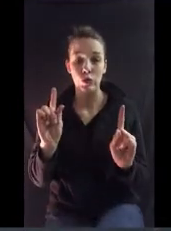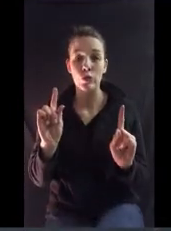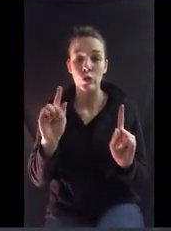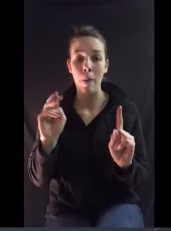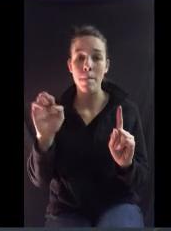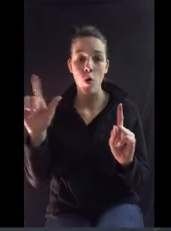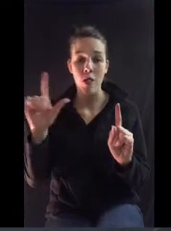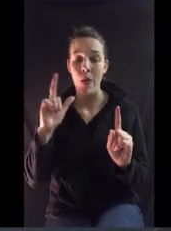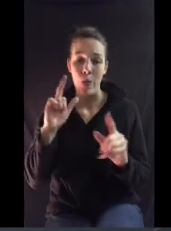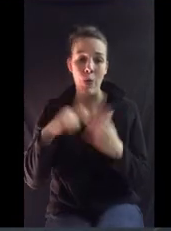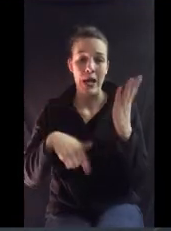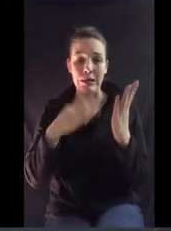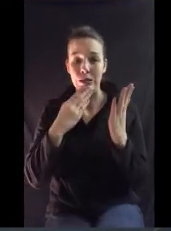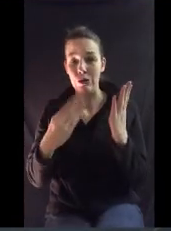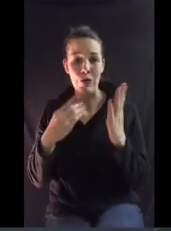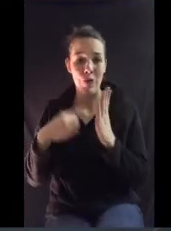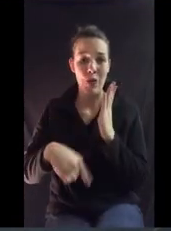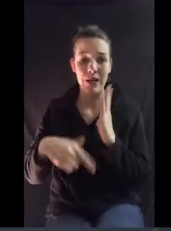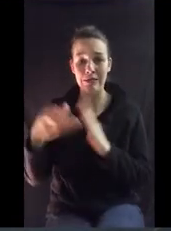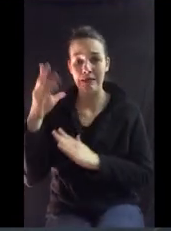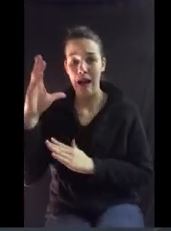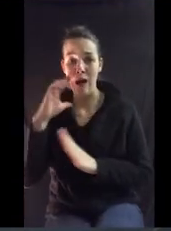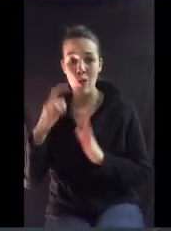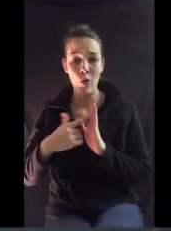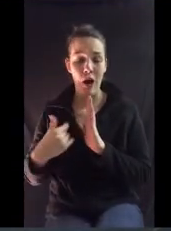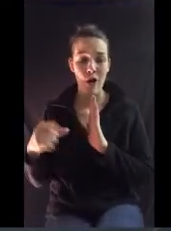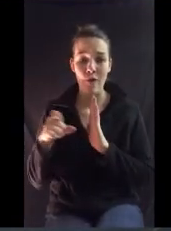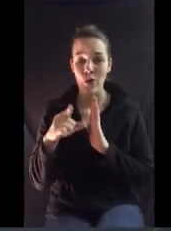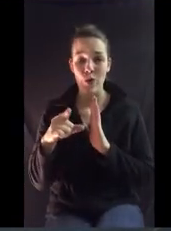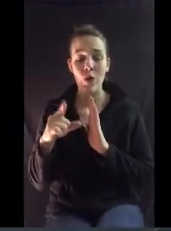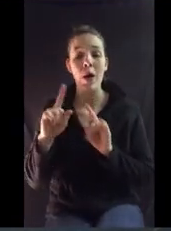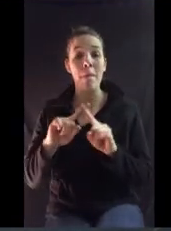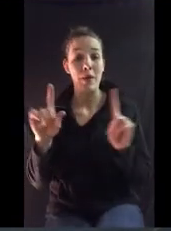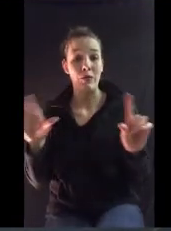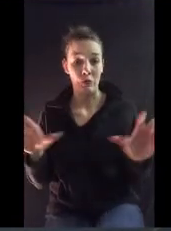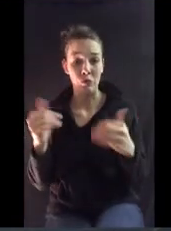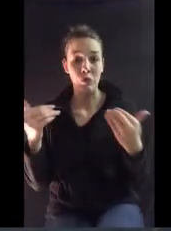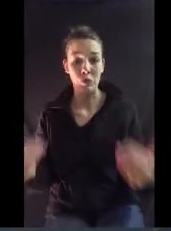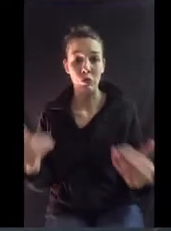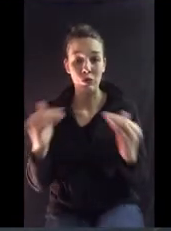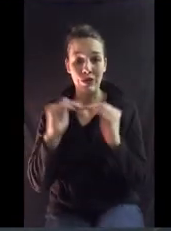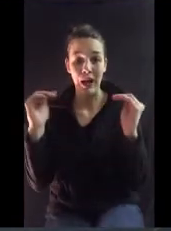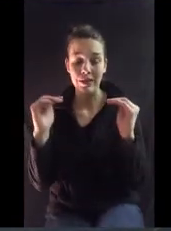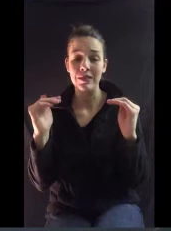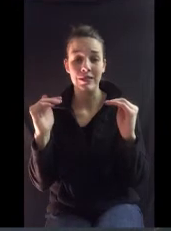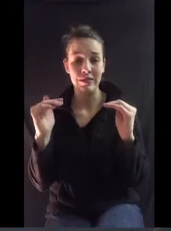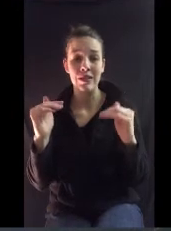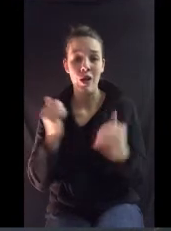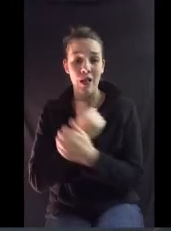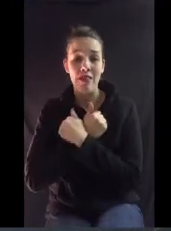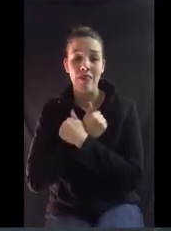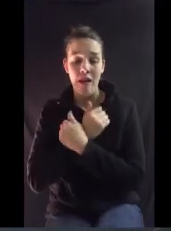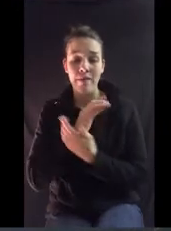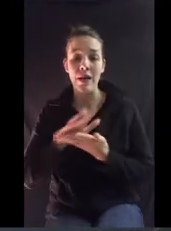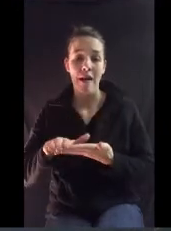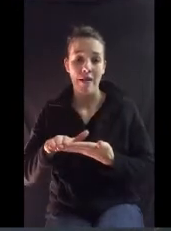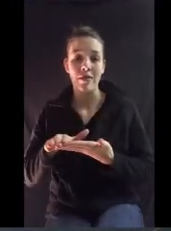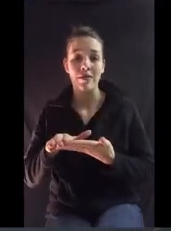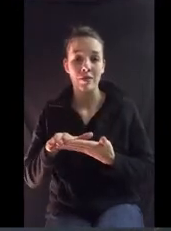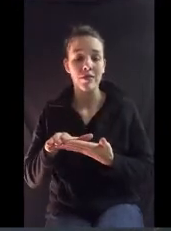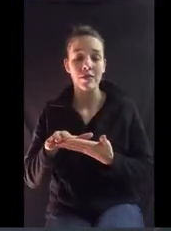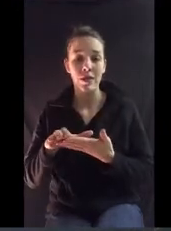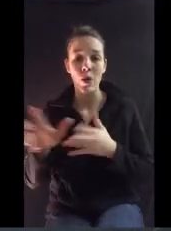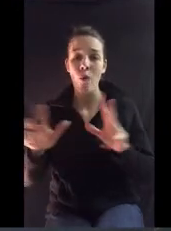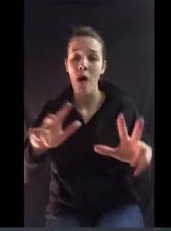has told you, O mortal, what is good, and what does God require of you but to do justice,